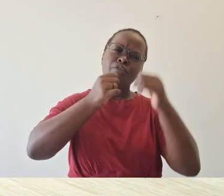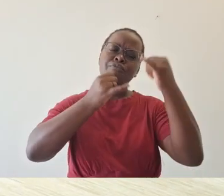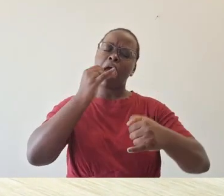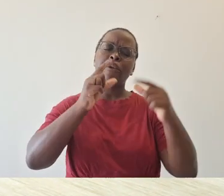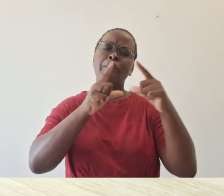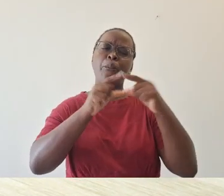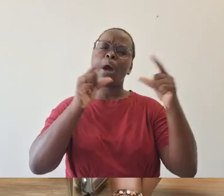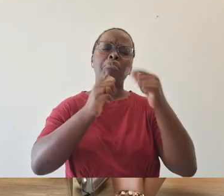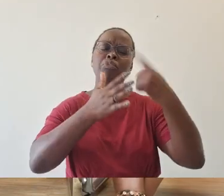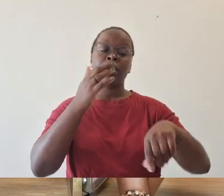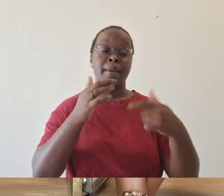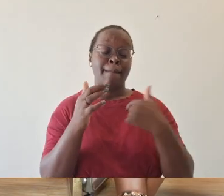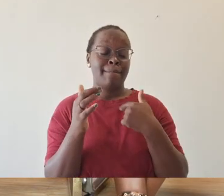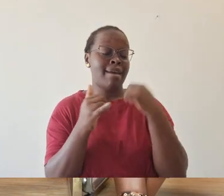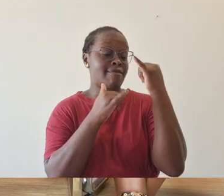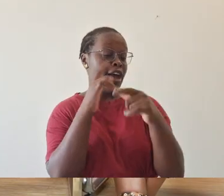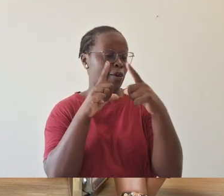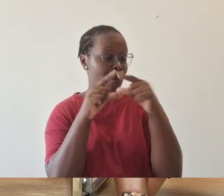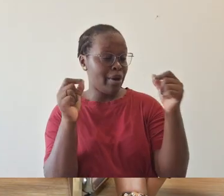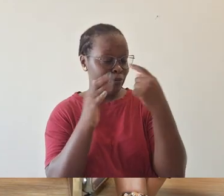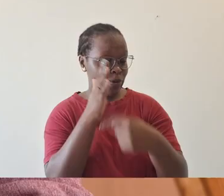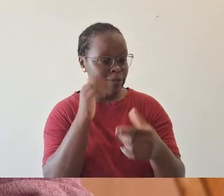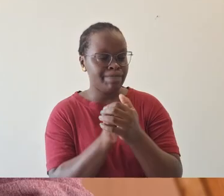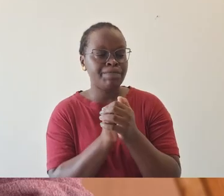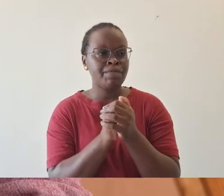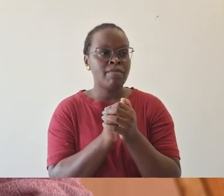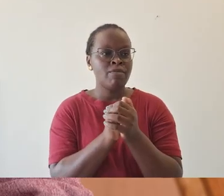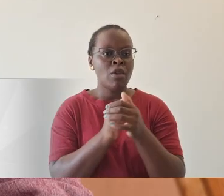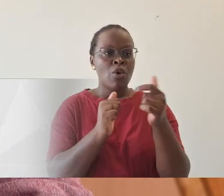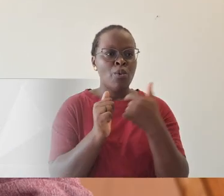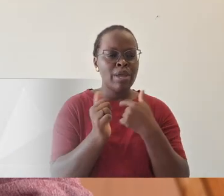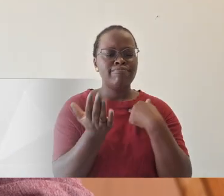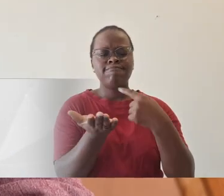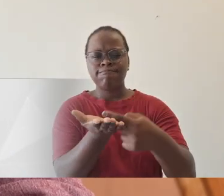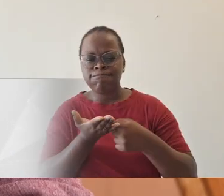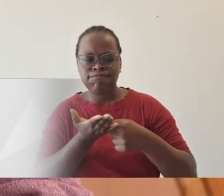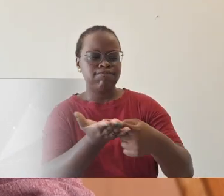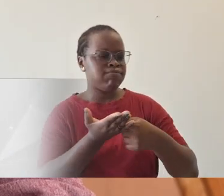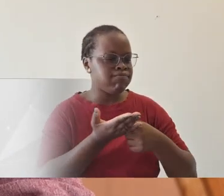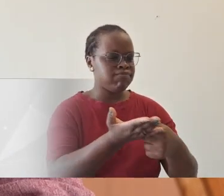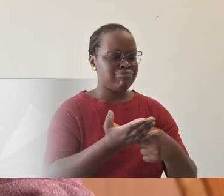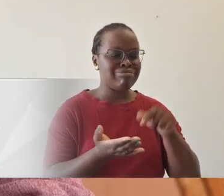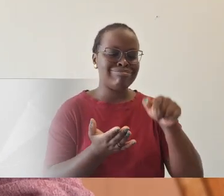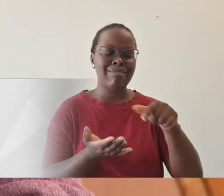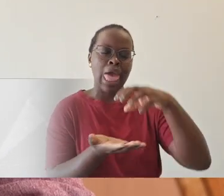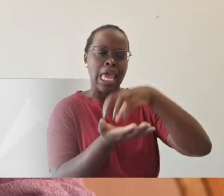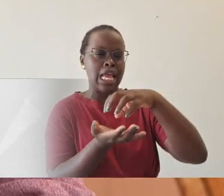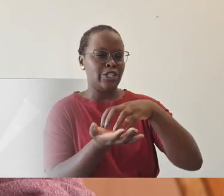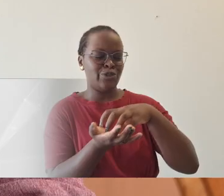your final word? I think my final word is the sprints we are discussing have really been at a small